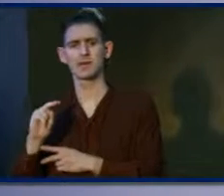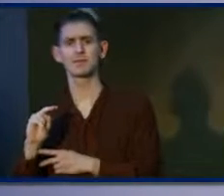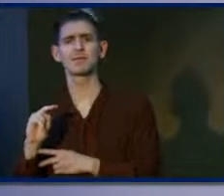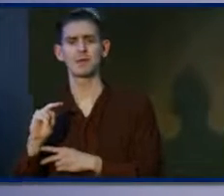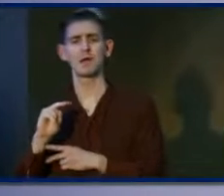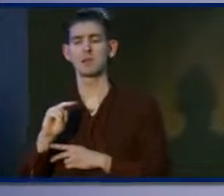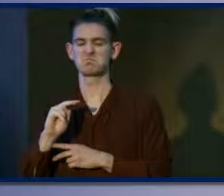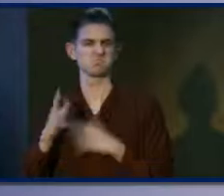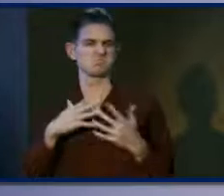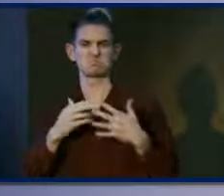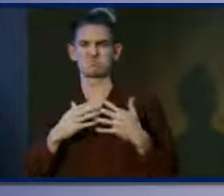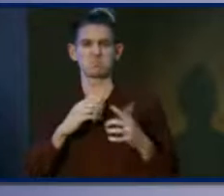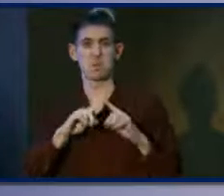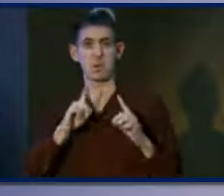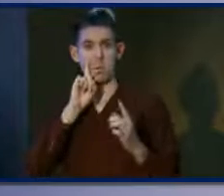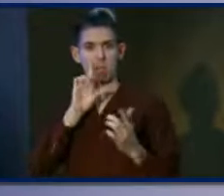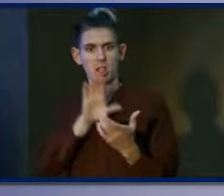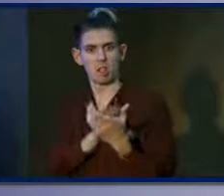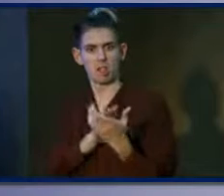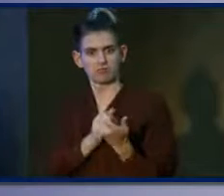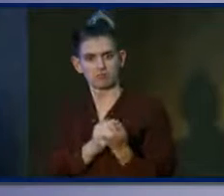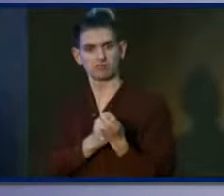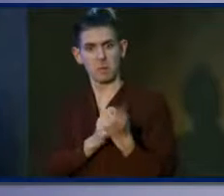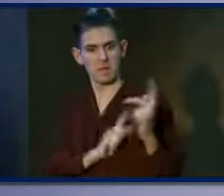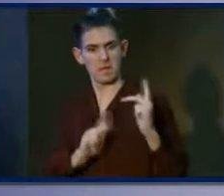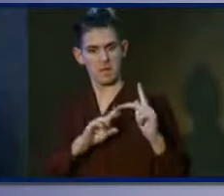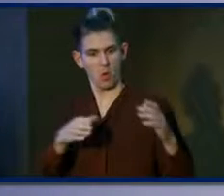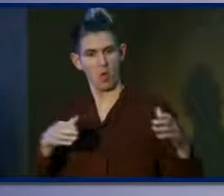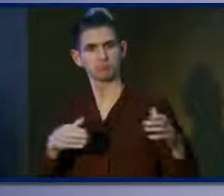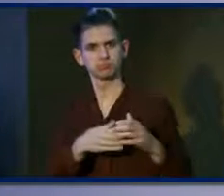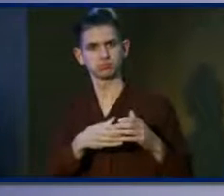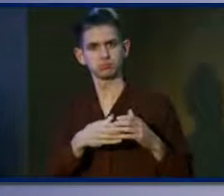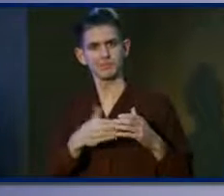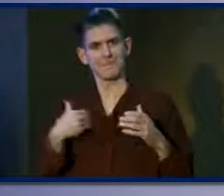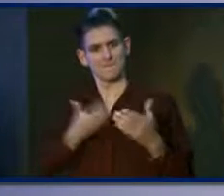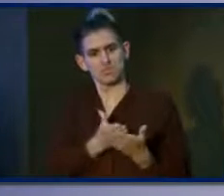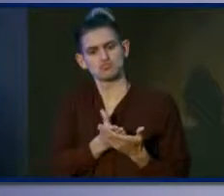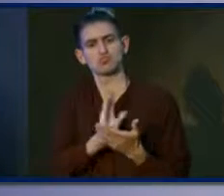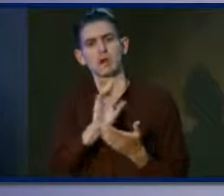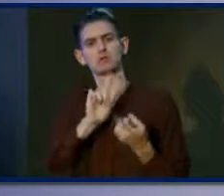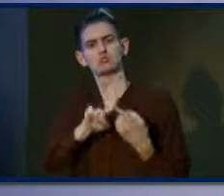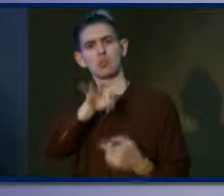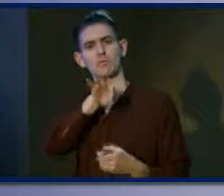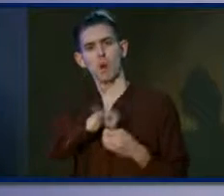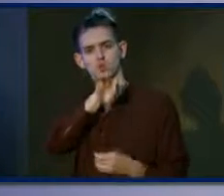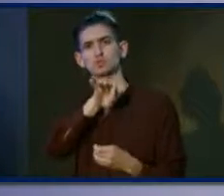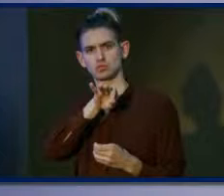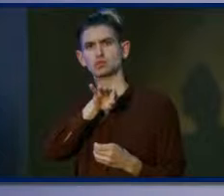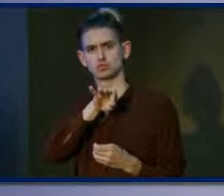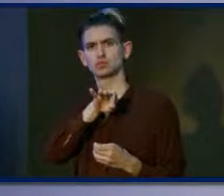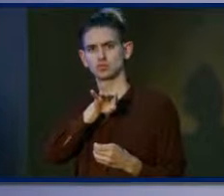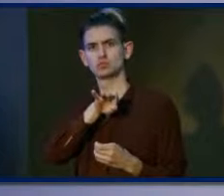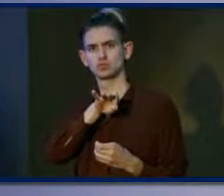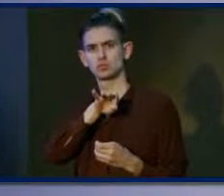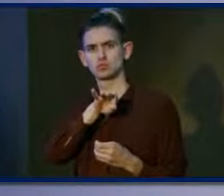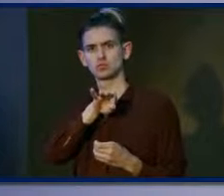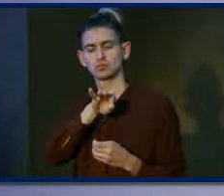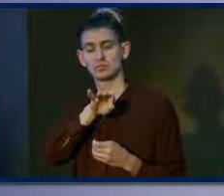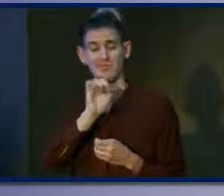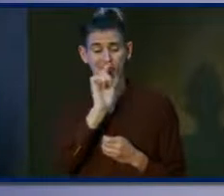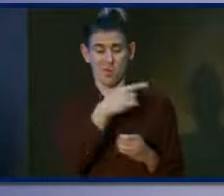sovereign, that the right to vote is a key right, not just our right, but something that we must